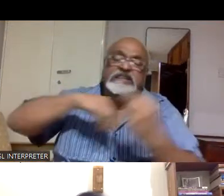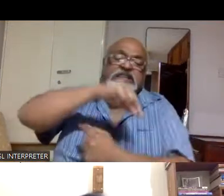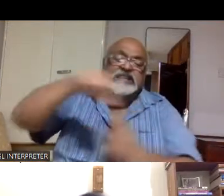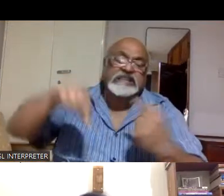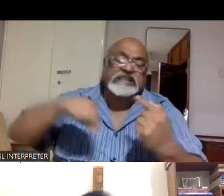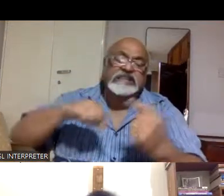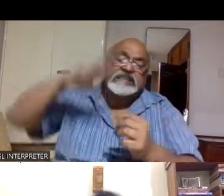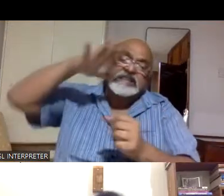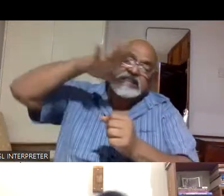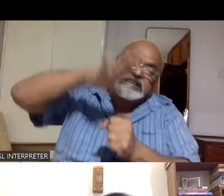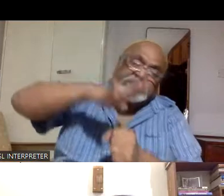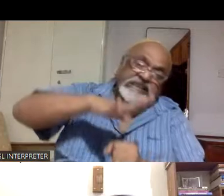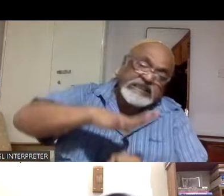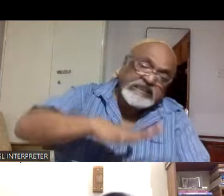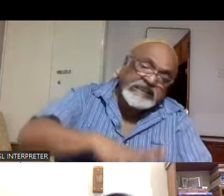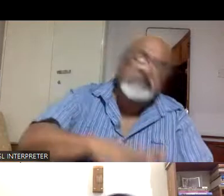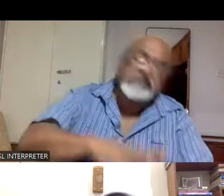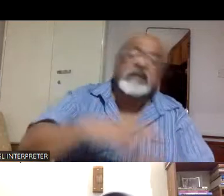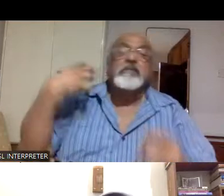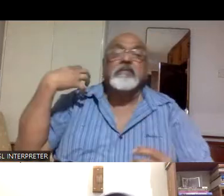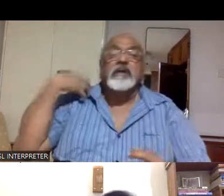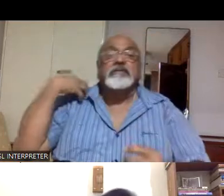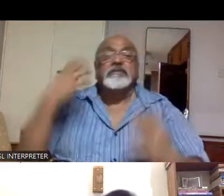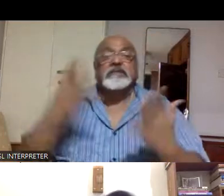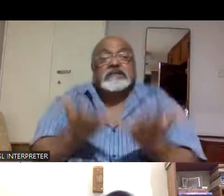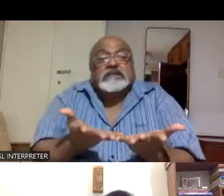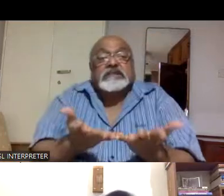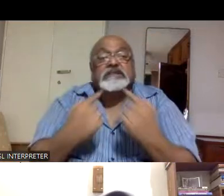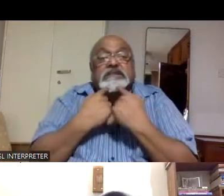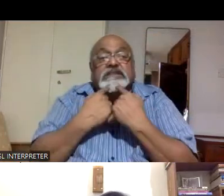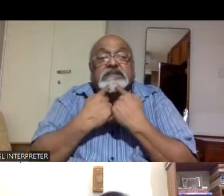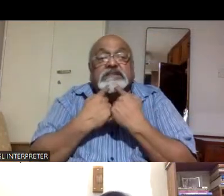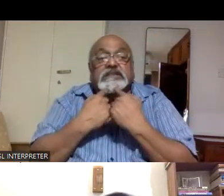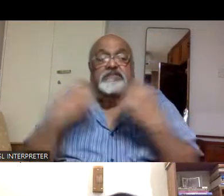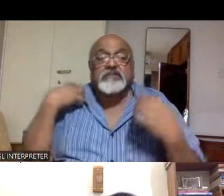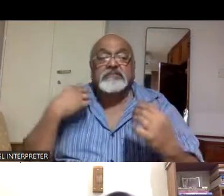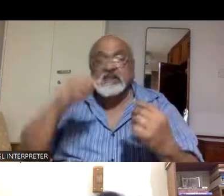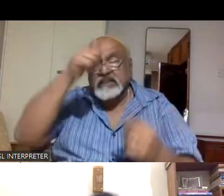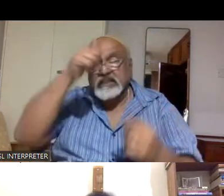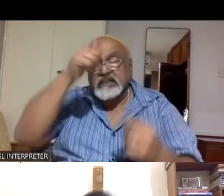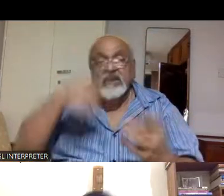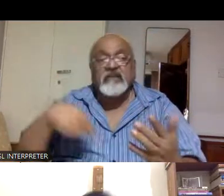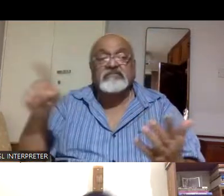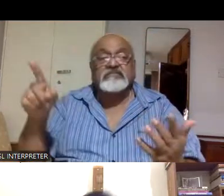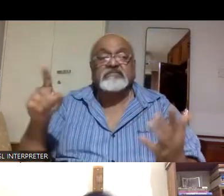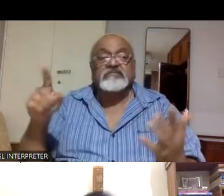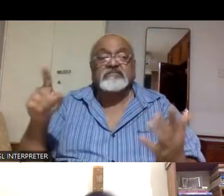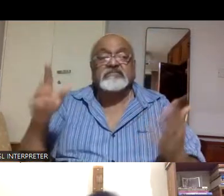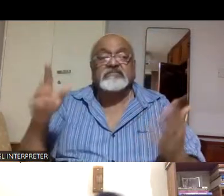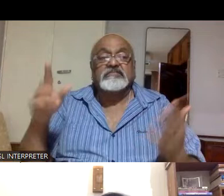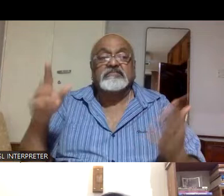which exists even today now in India. This cycle has to be